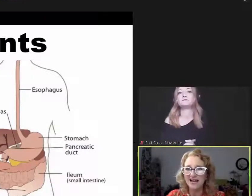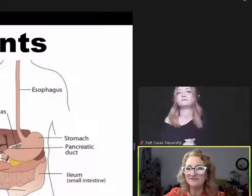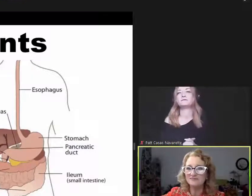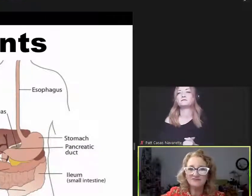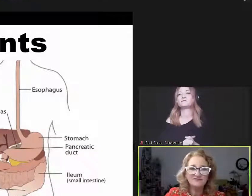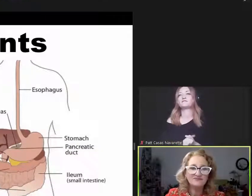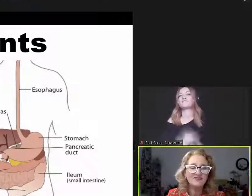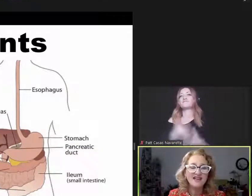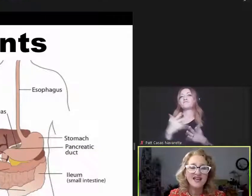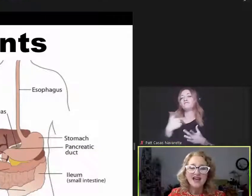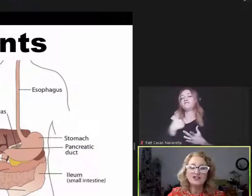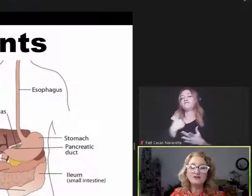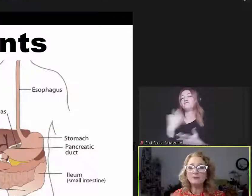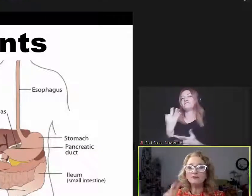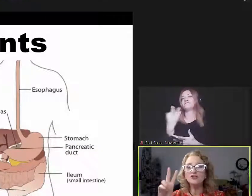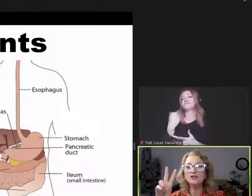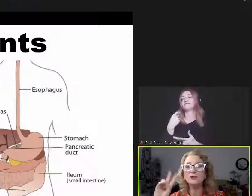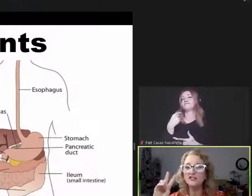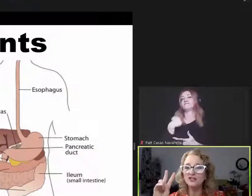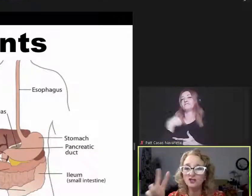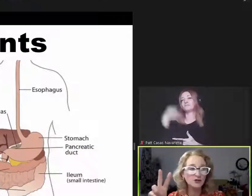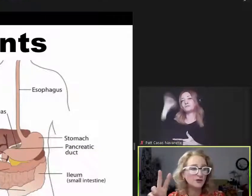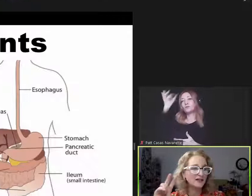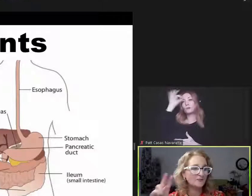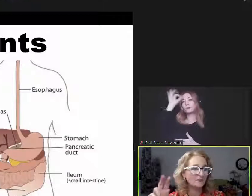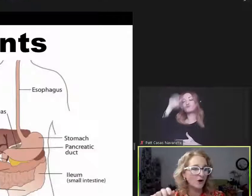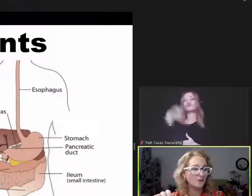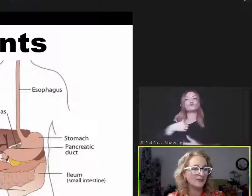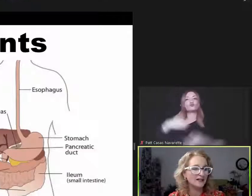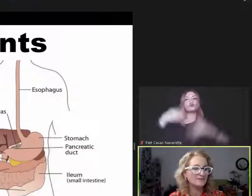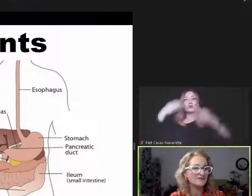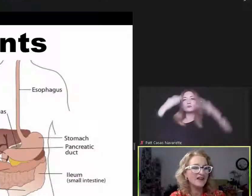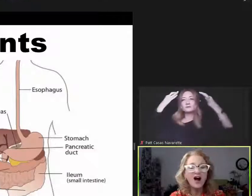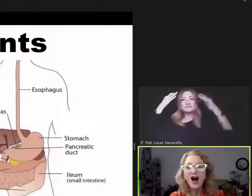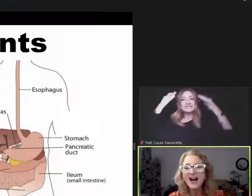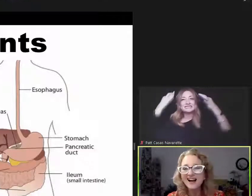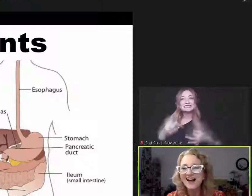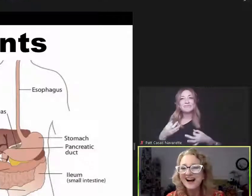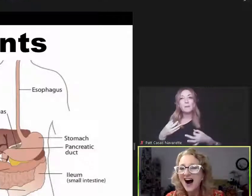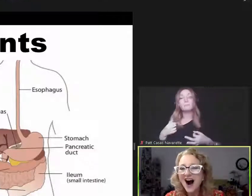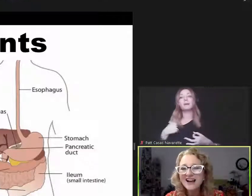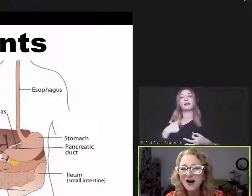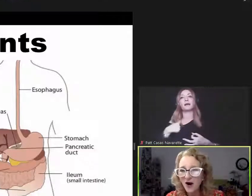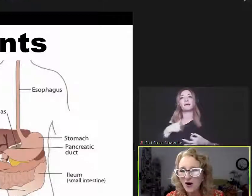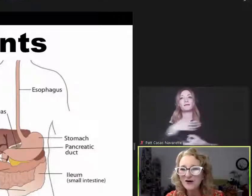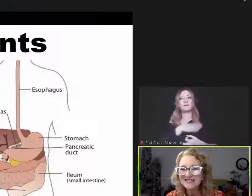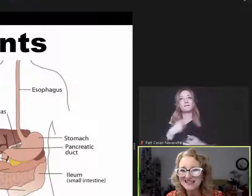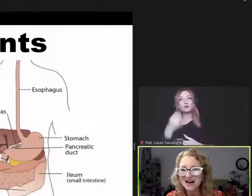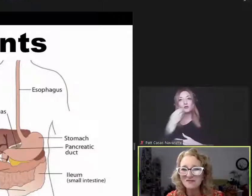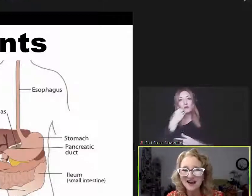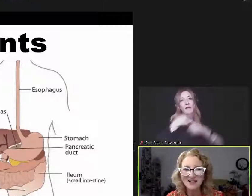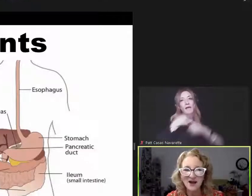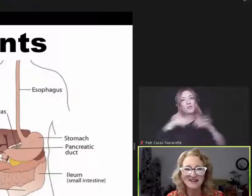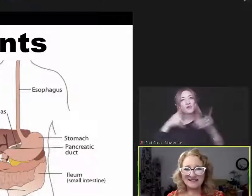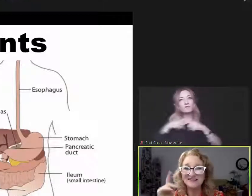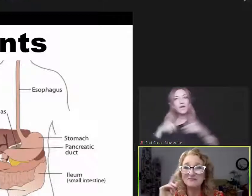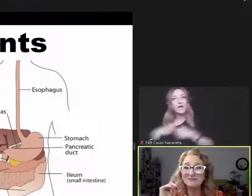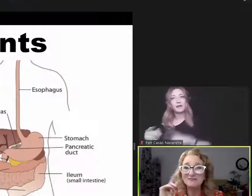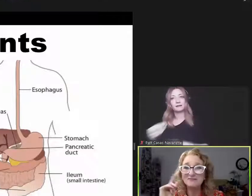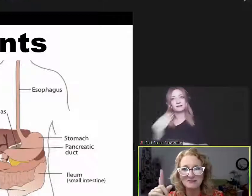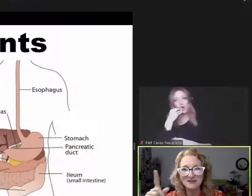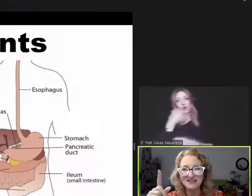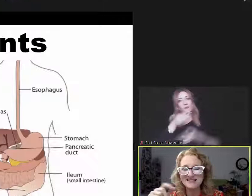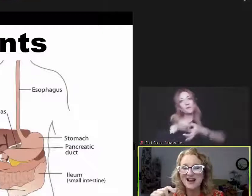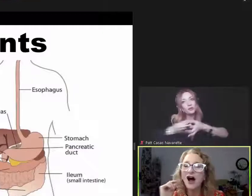day. So number 2 is chewing properly. I always tell my clients,